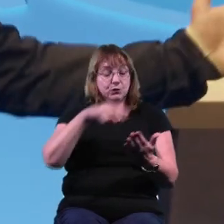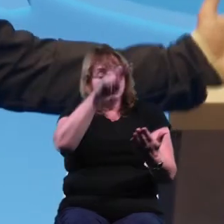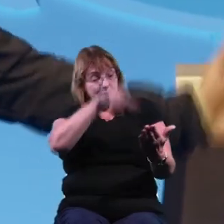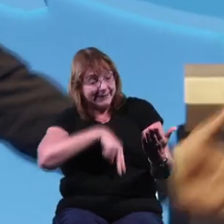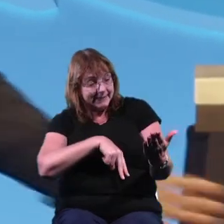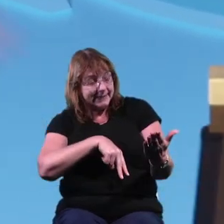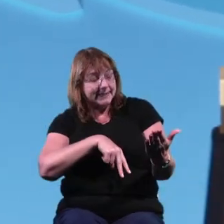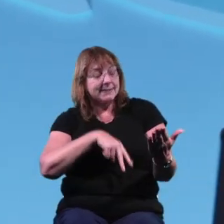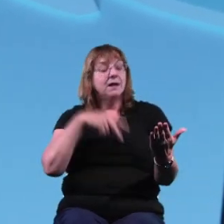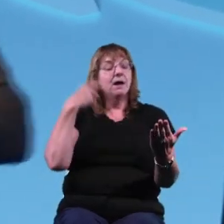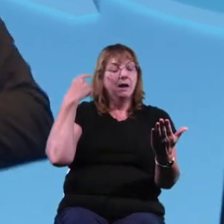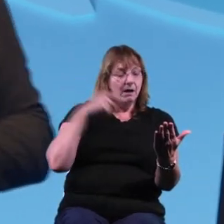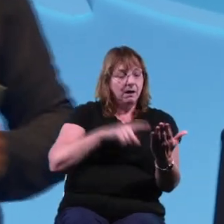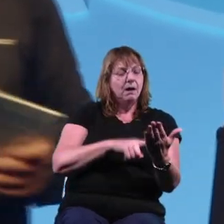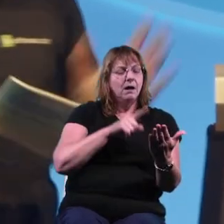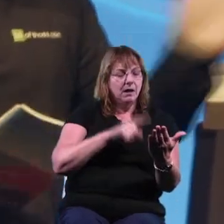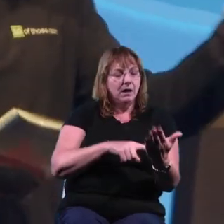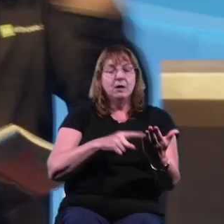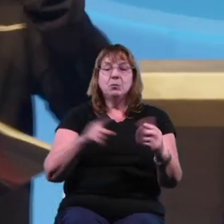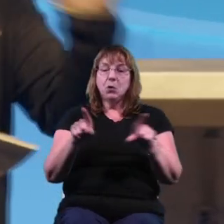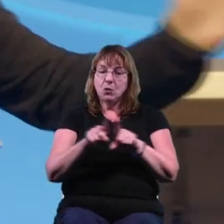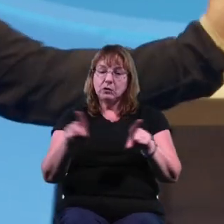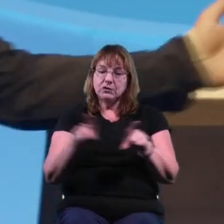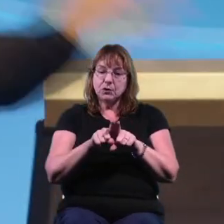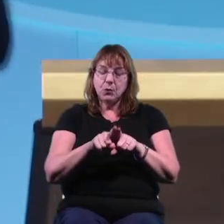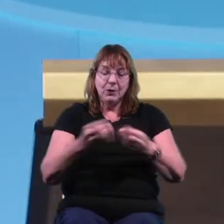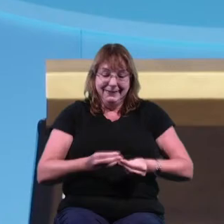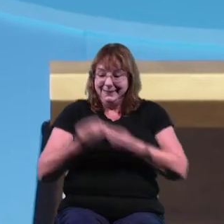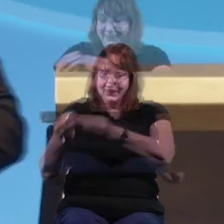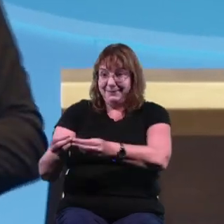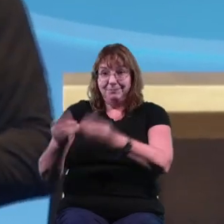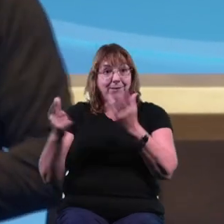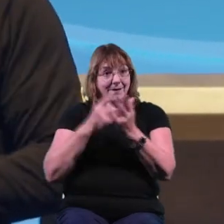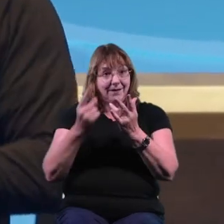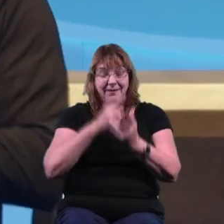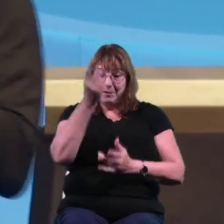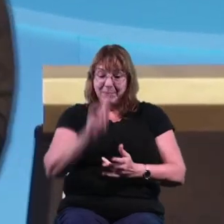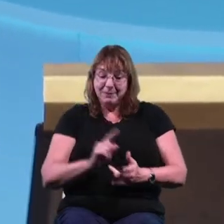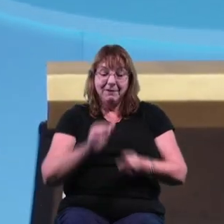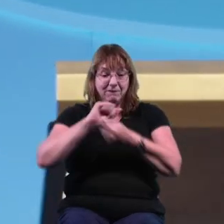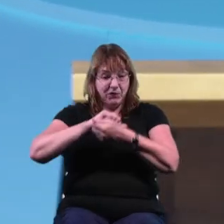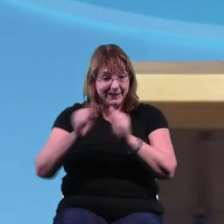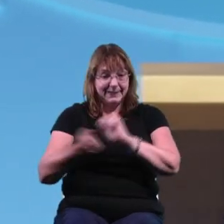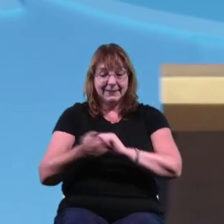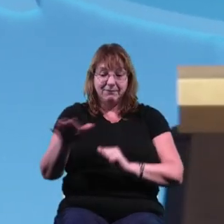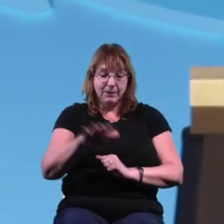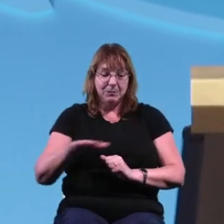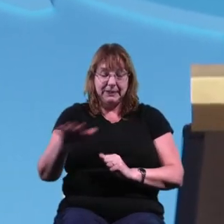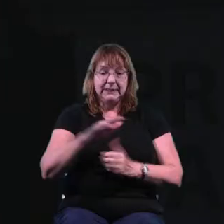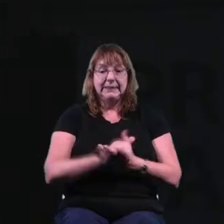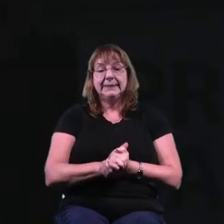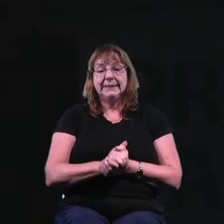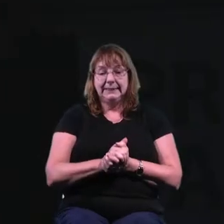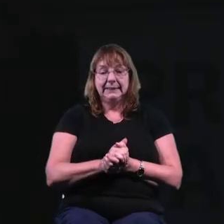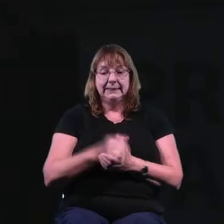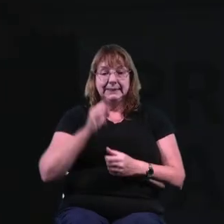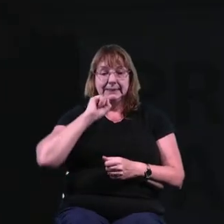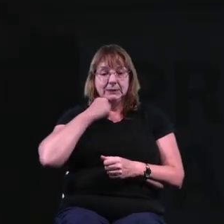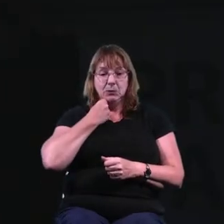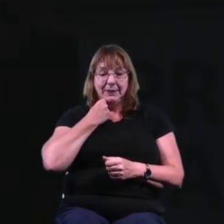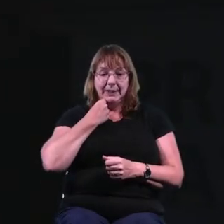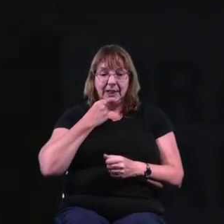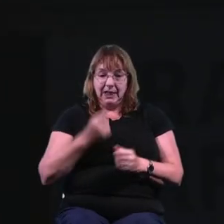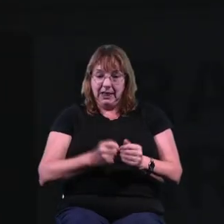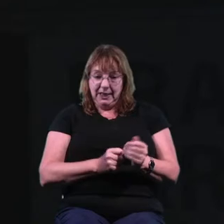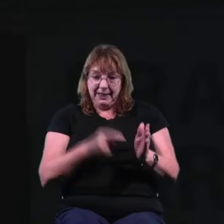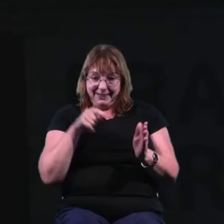yourself, but also to get and give away and pass on to friends. Let's kick off with a pack that we're